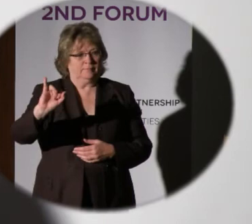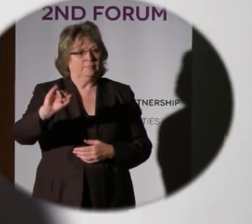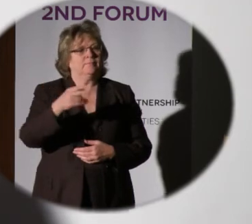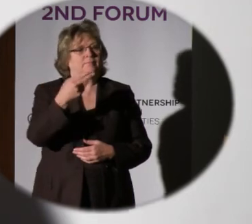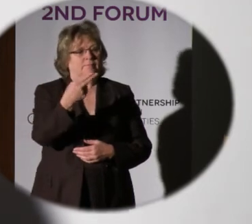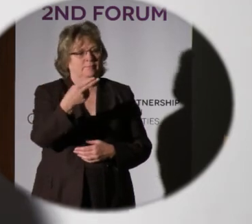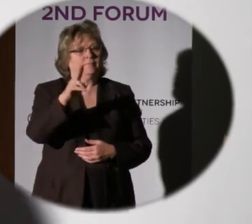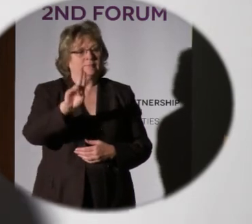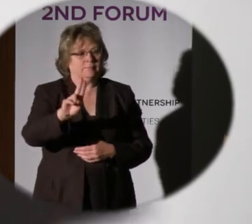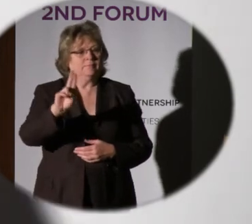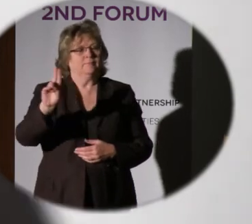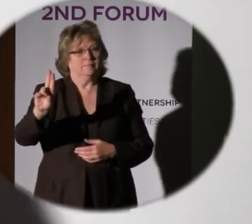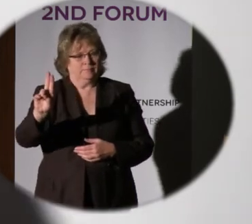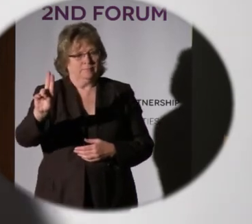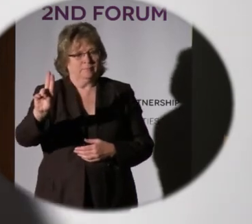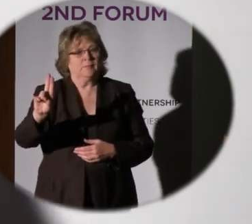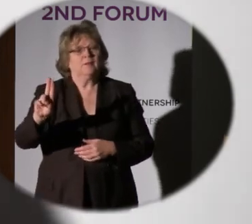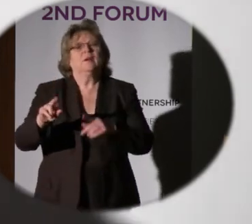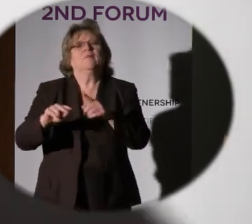in Vietnam.